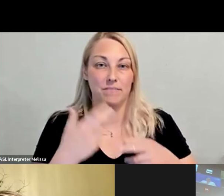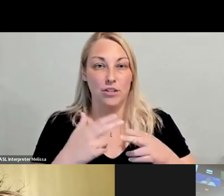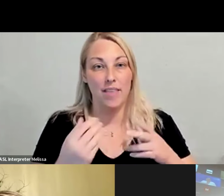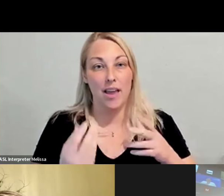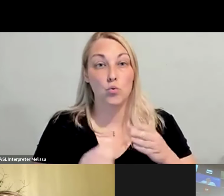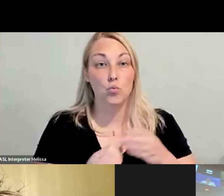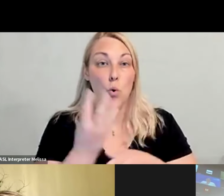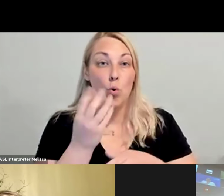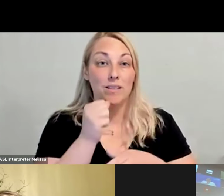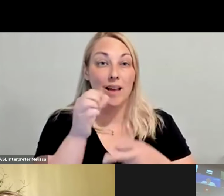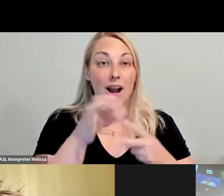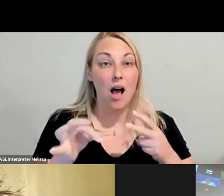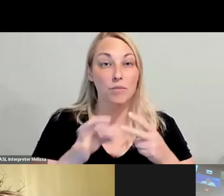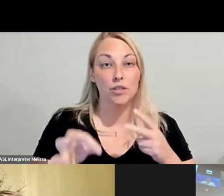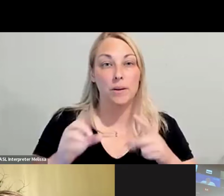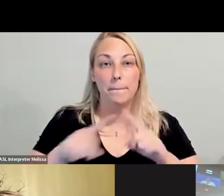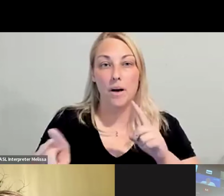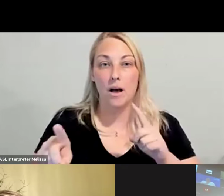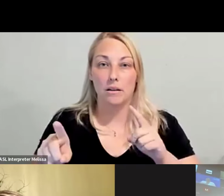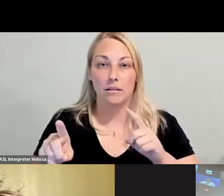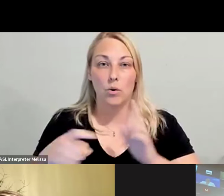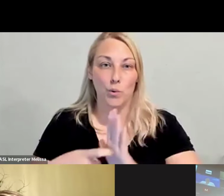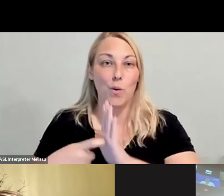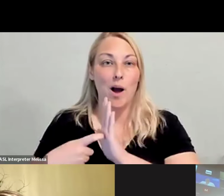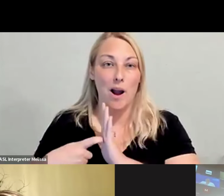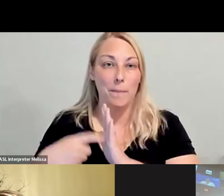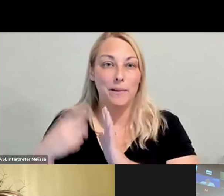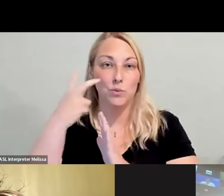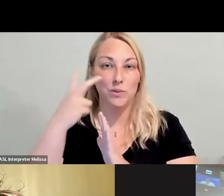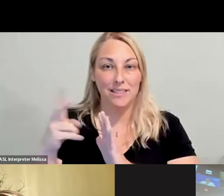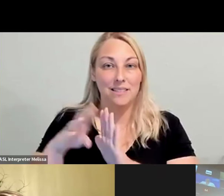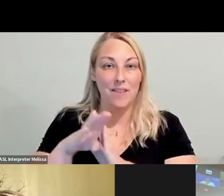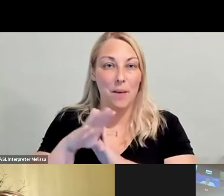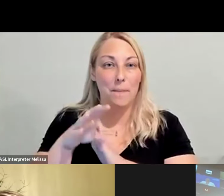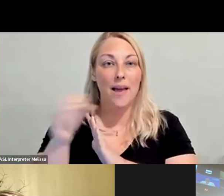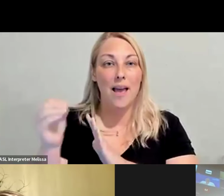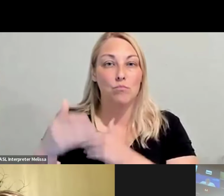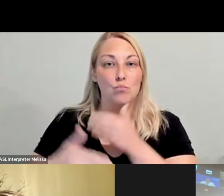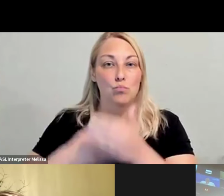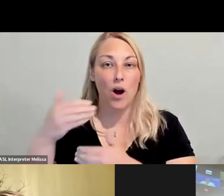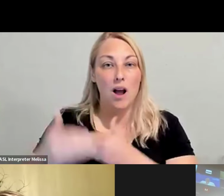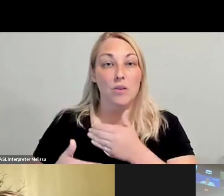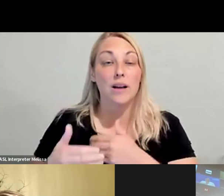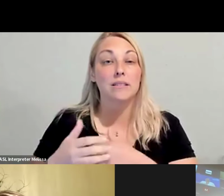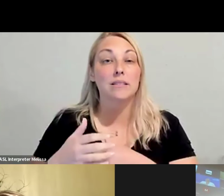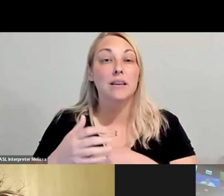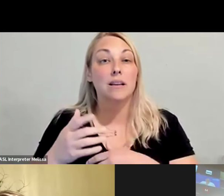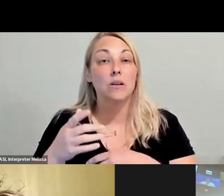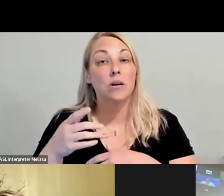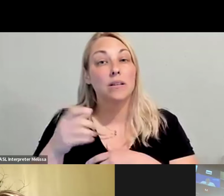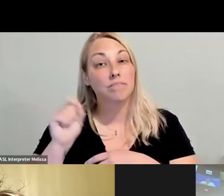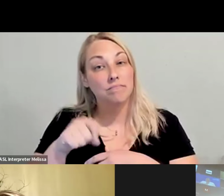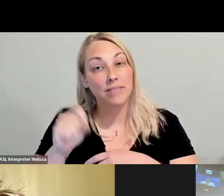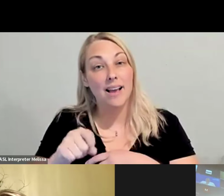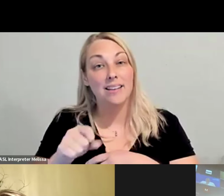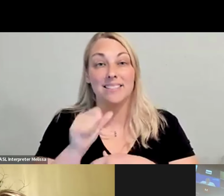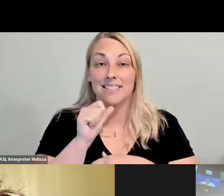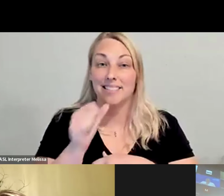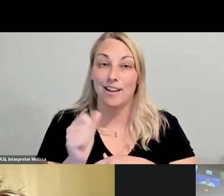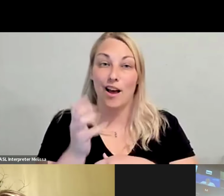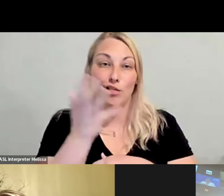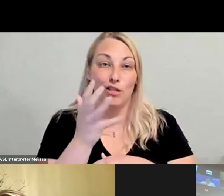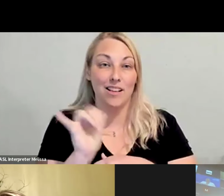requirement to see continued development, and progress in the city. And I think that, while, yes, it does not